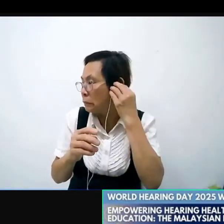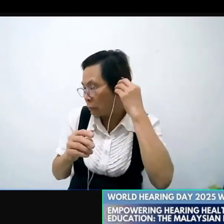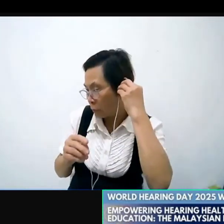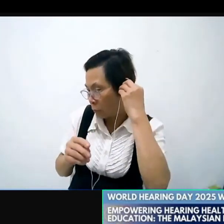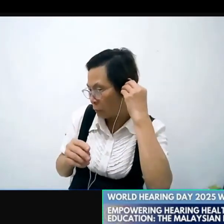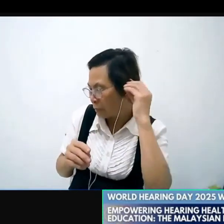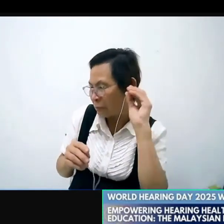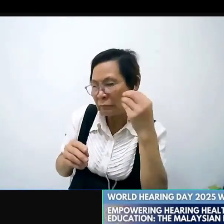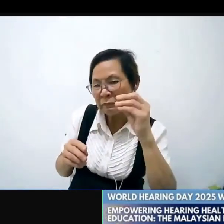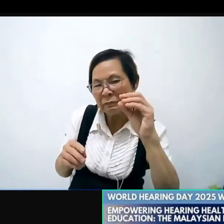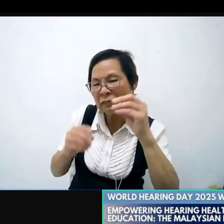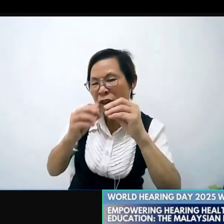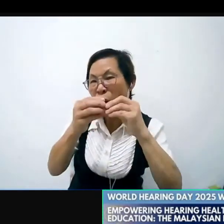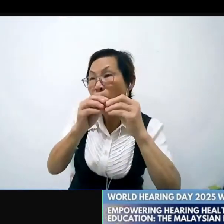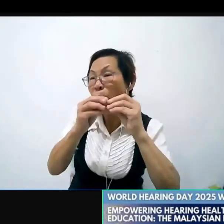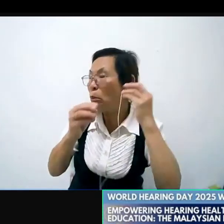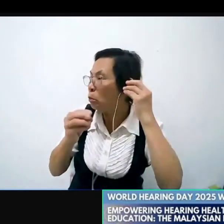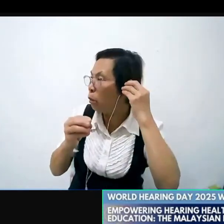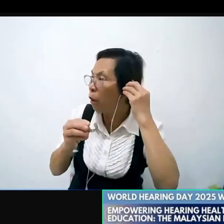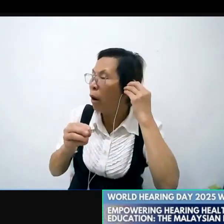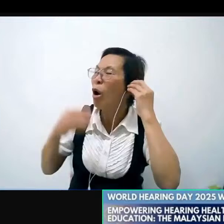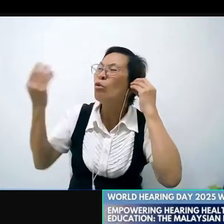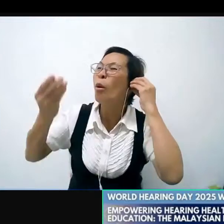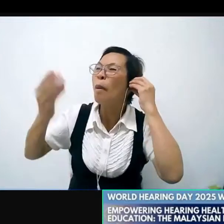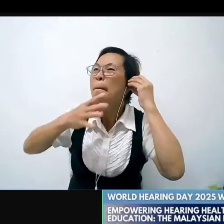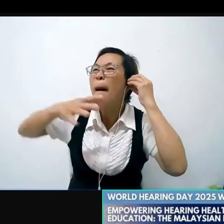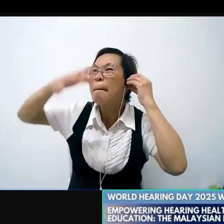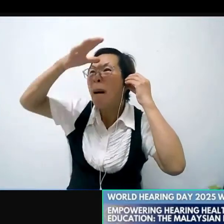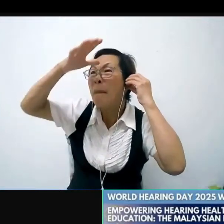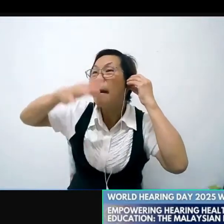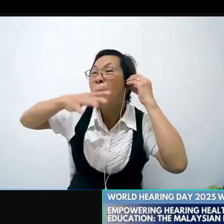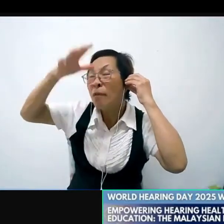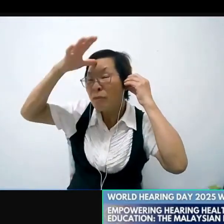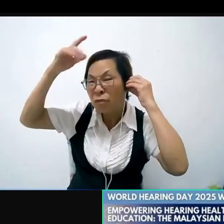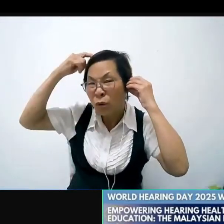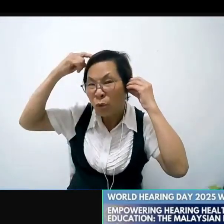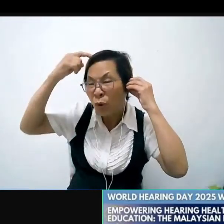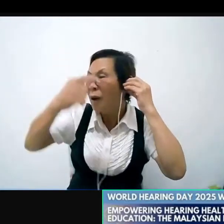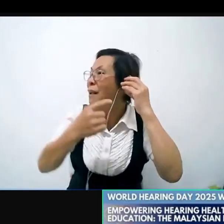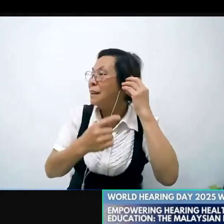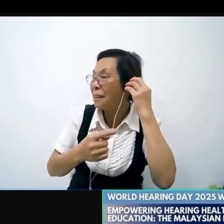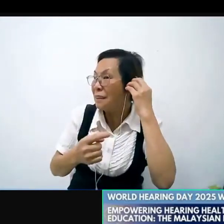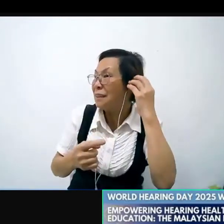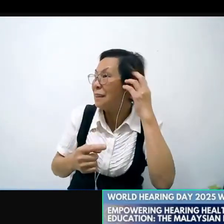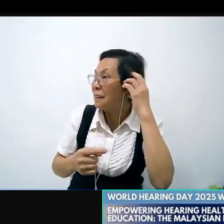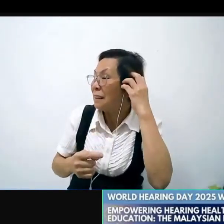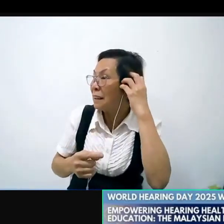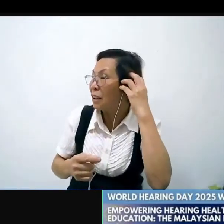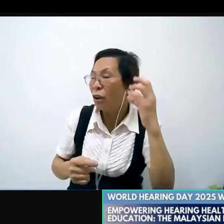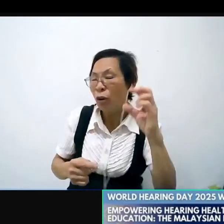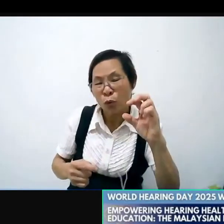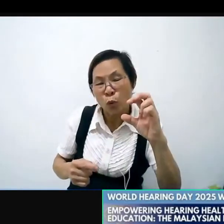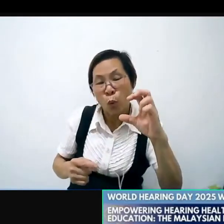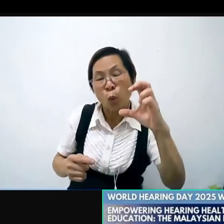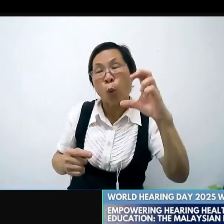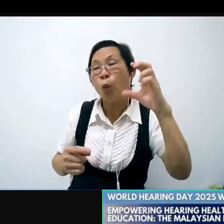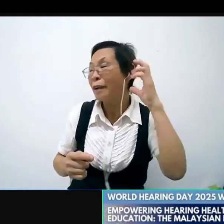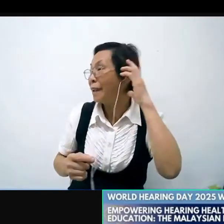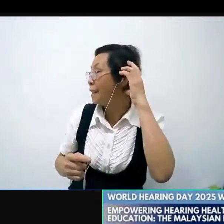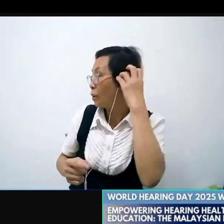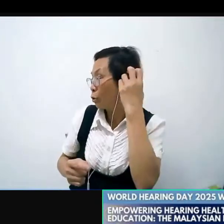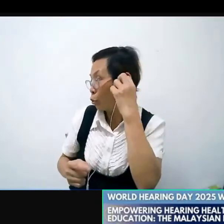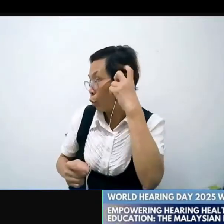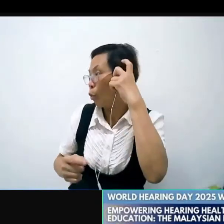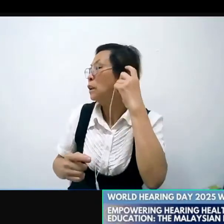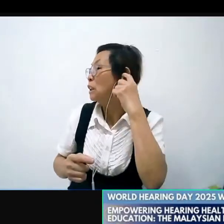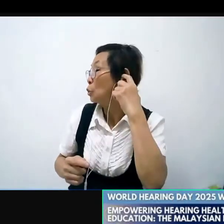is because common among children because the ear will grow, so they need to change ear mold quite